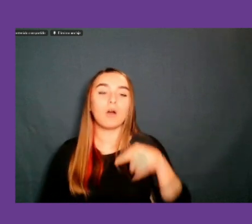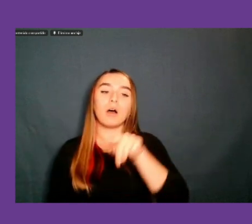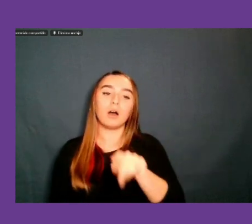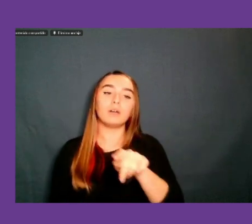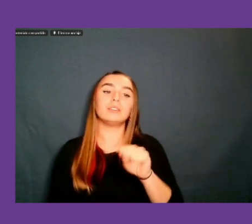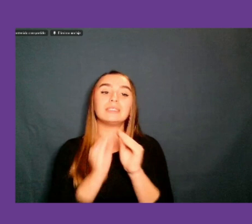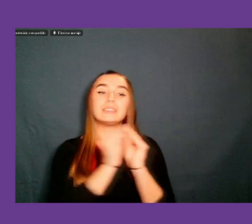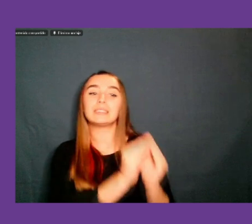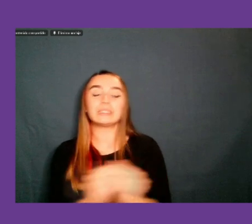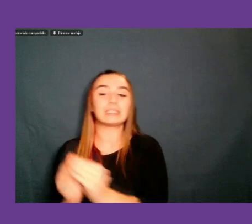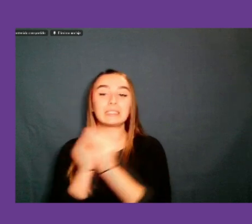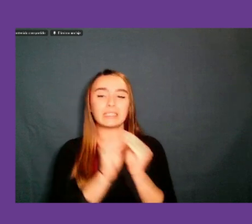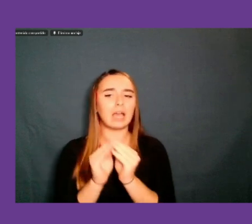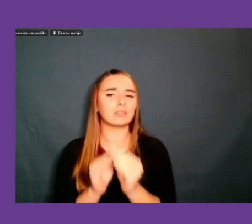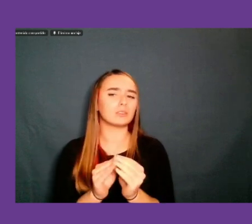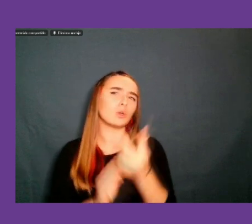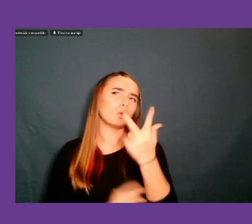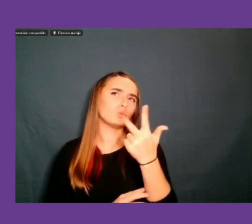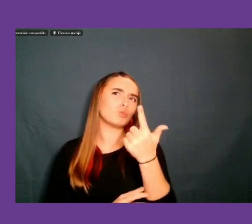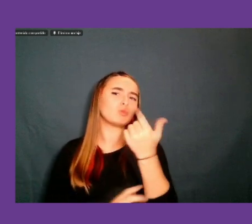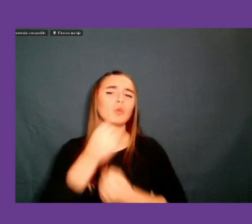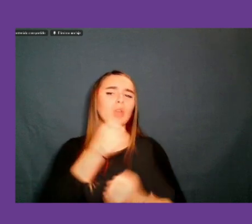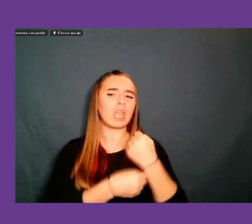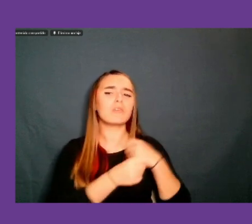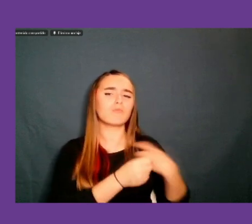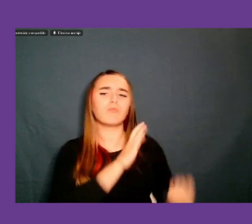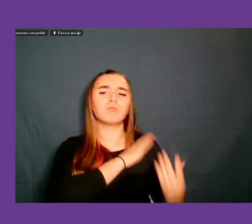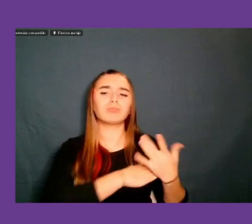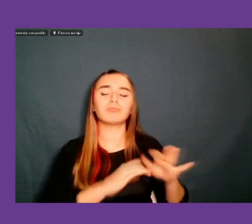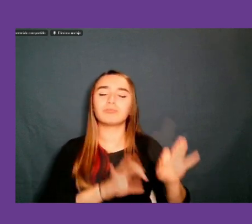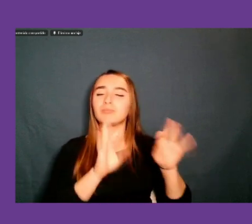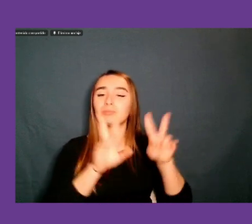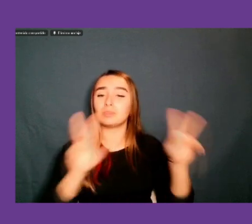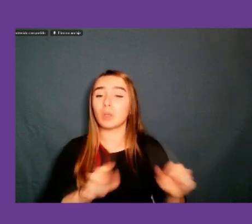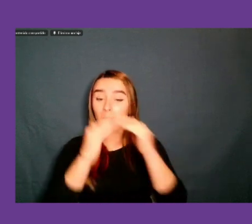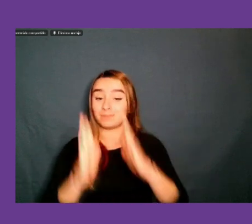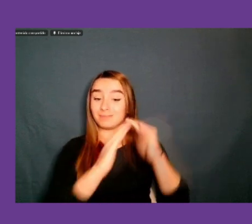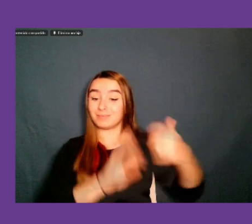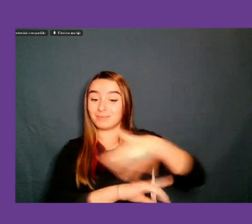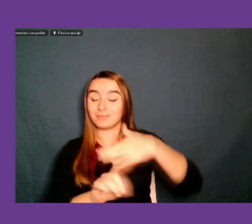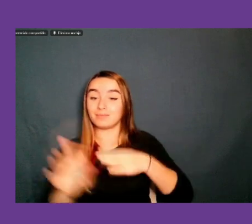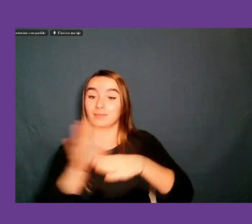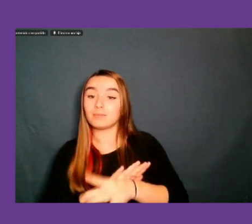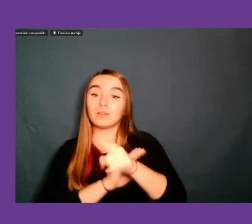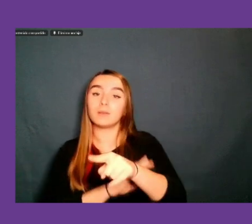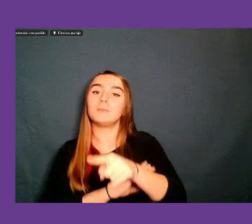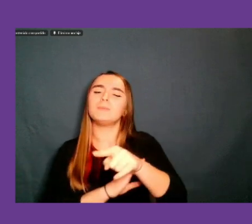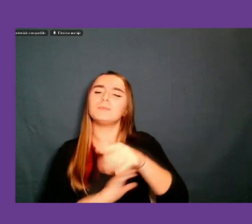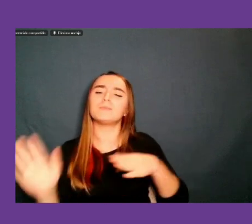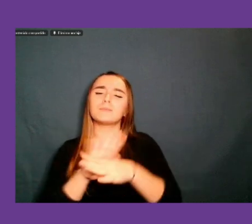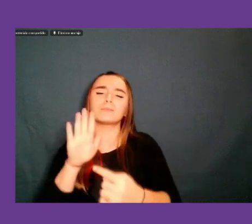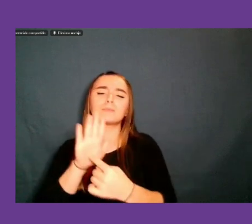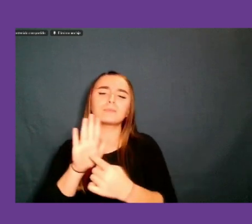been published a couple of years ago on accessibility of the built environment based on functional requirements to turn